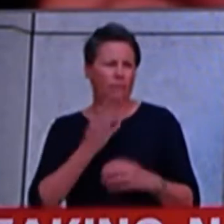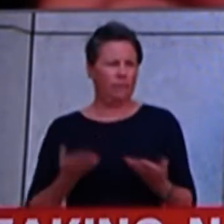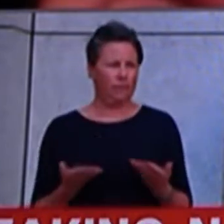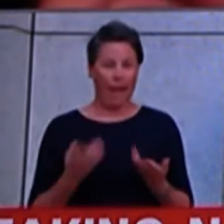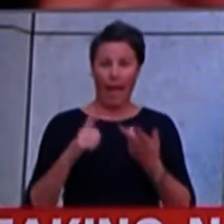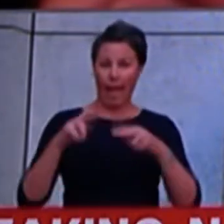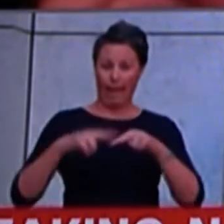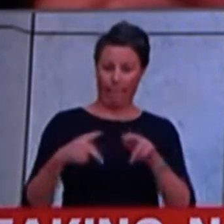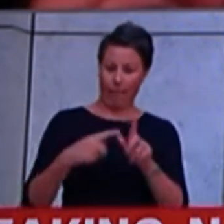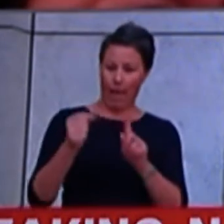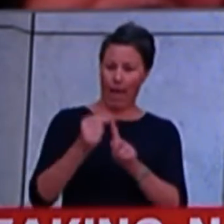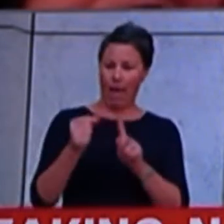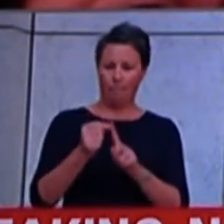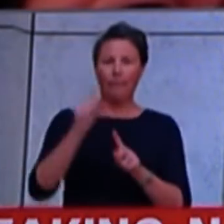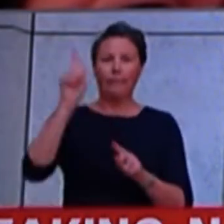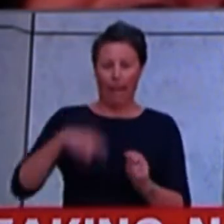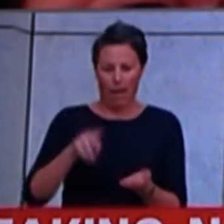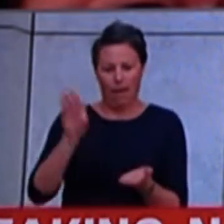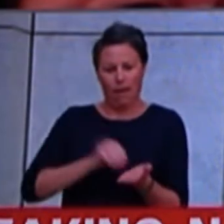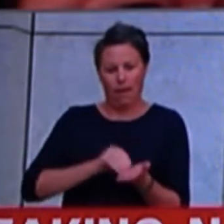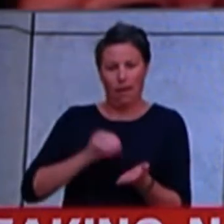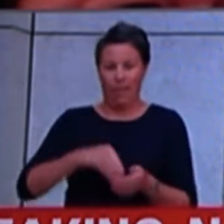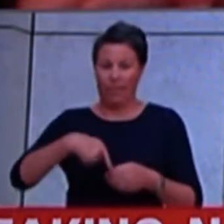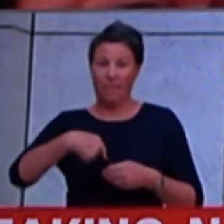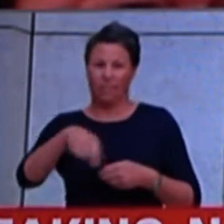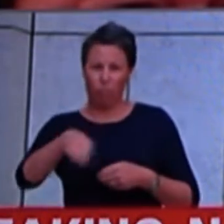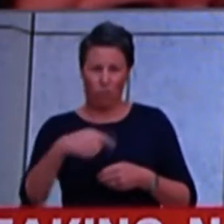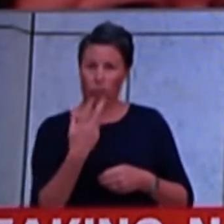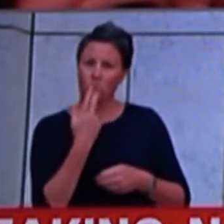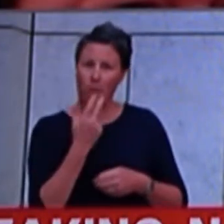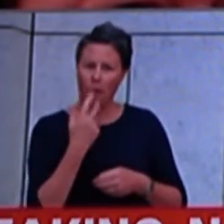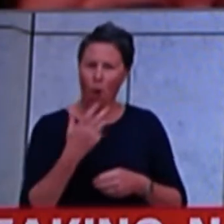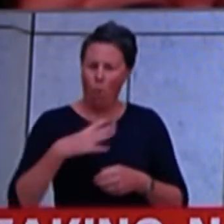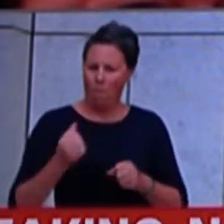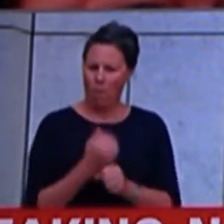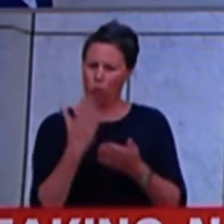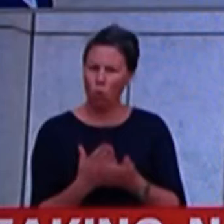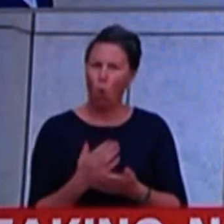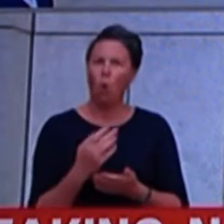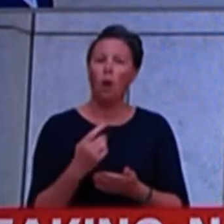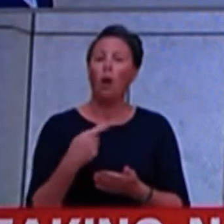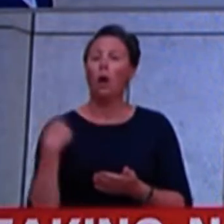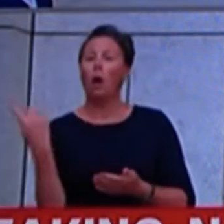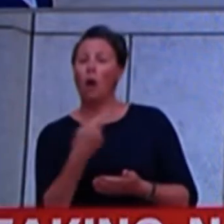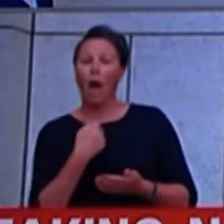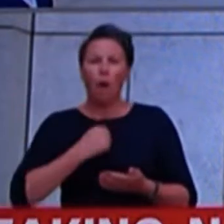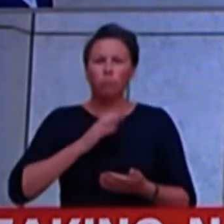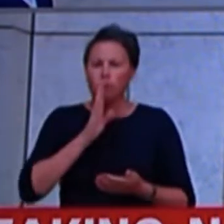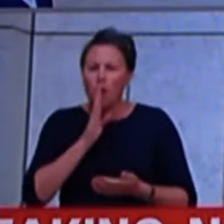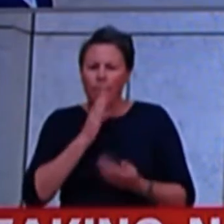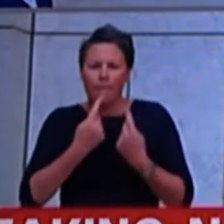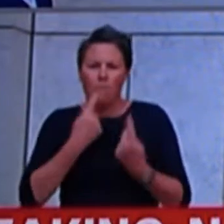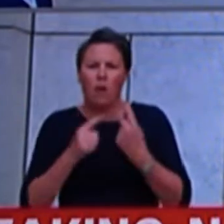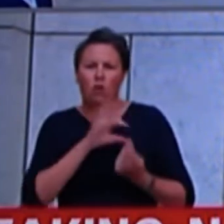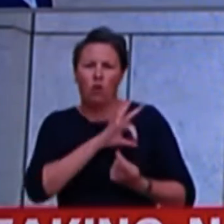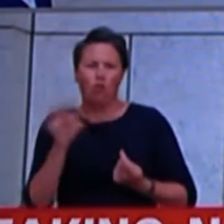this week, that the Commonwealth won't stuff it up and that you will be able to protect people's privacy. Well, there'll be the privacy statement, which is being developed